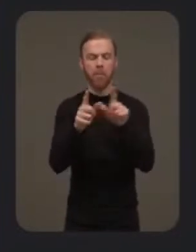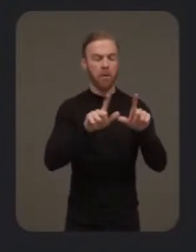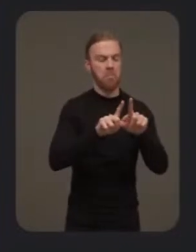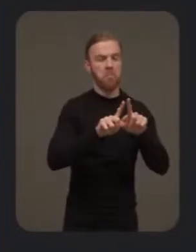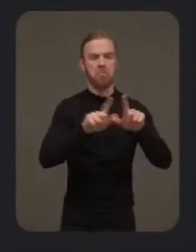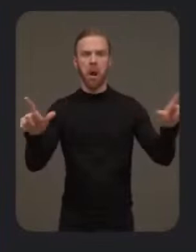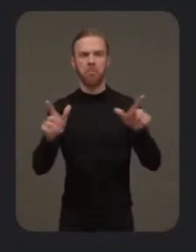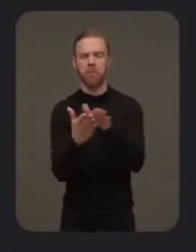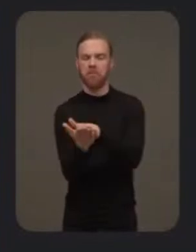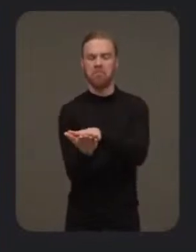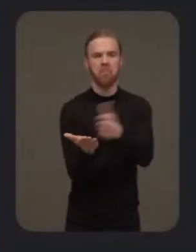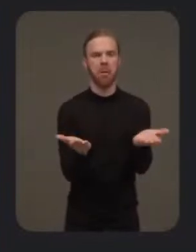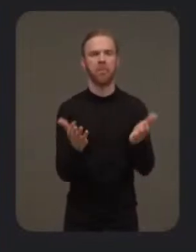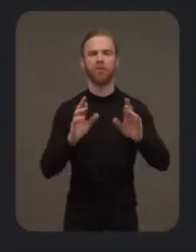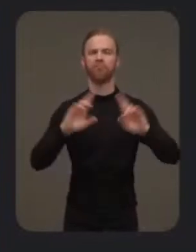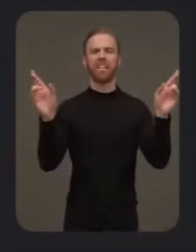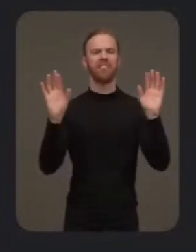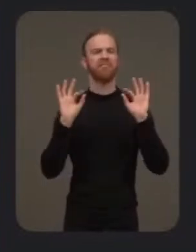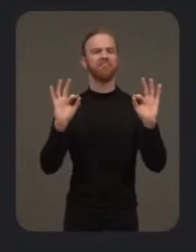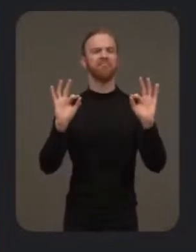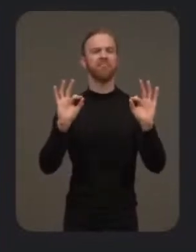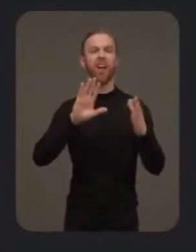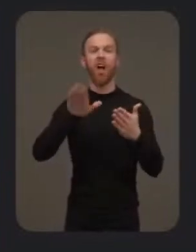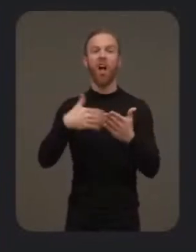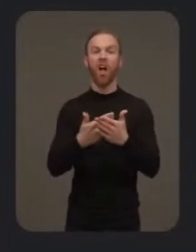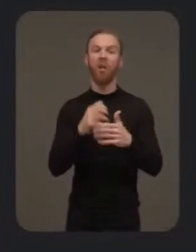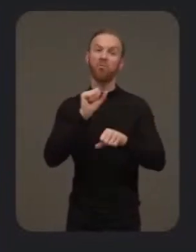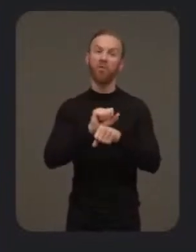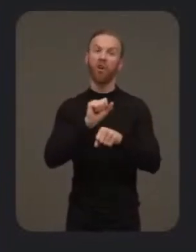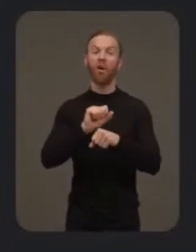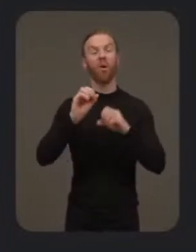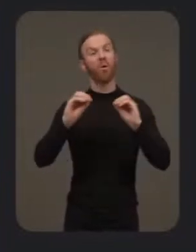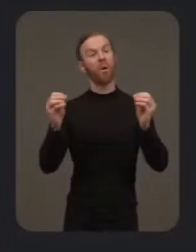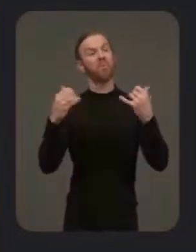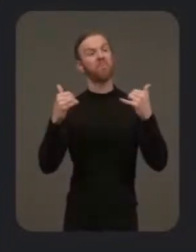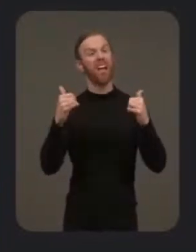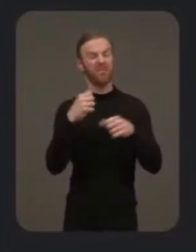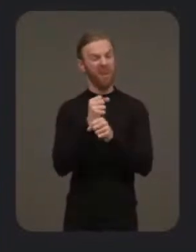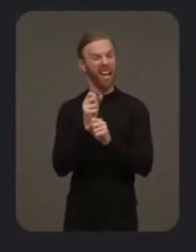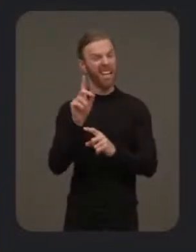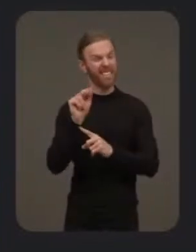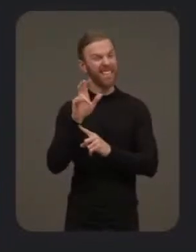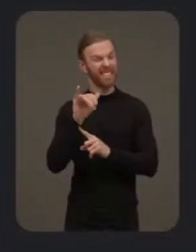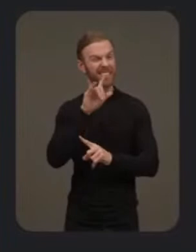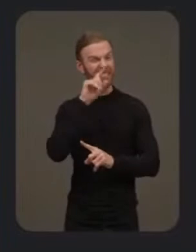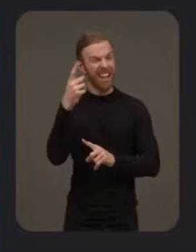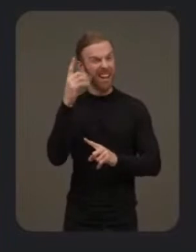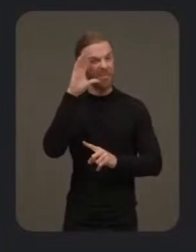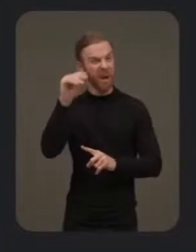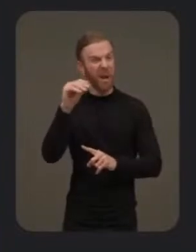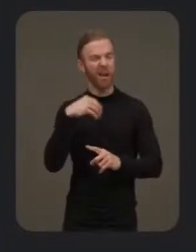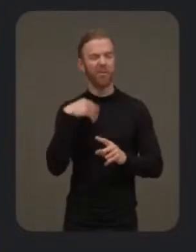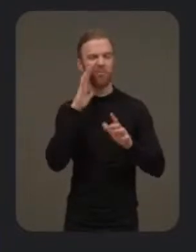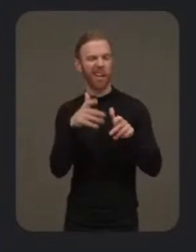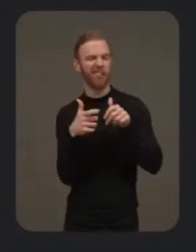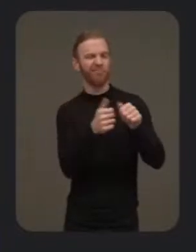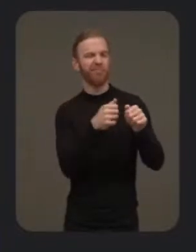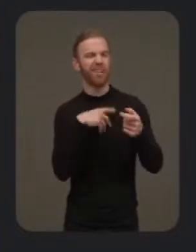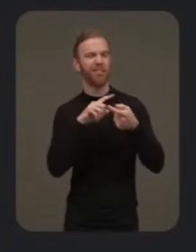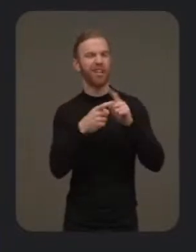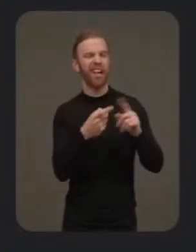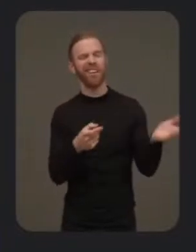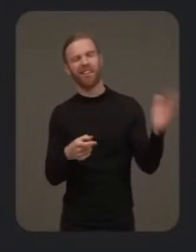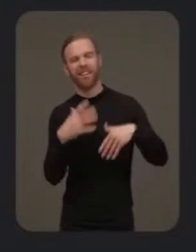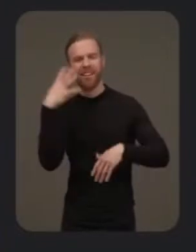larger screen. Now, all work and no play makes Davey a dull boy. So I'm going to message my buddy about getting back out on the